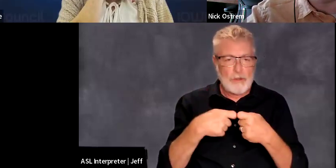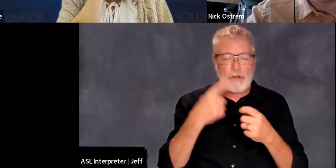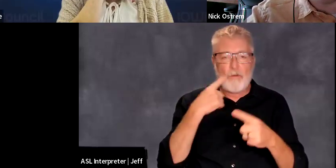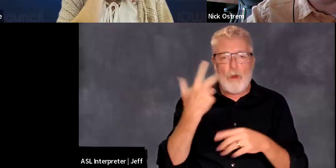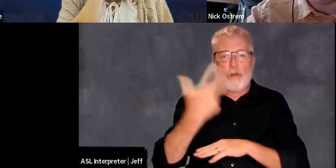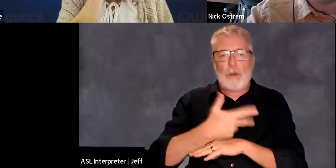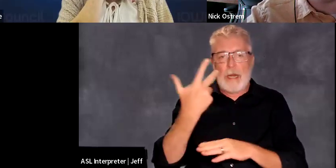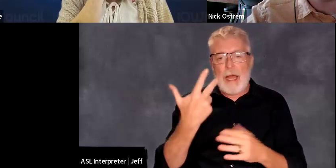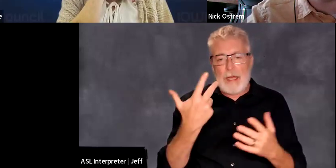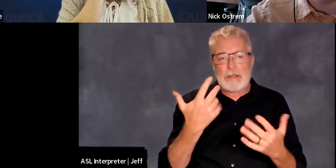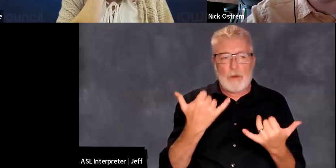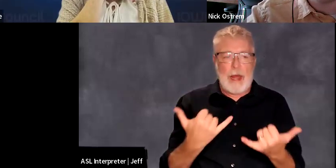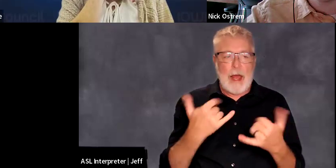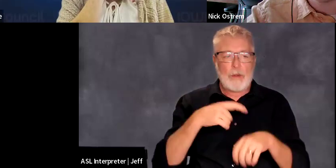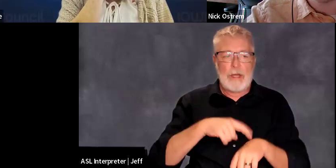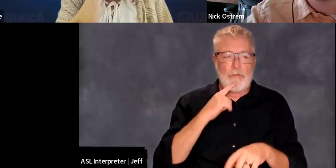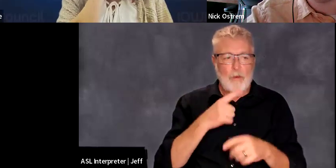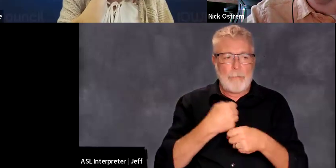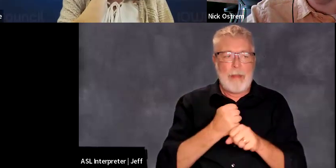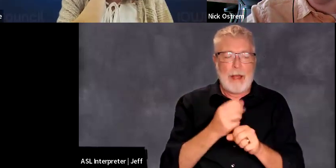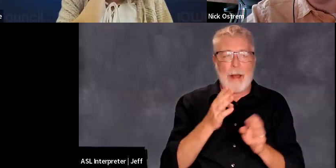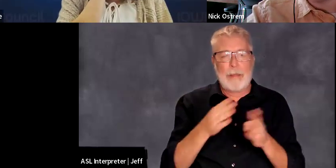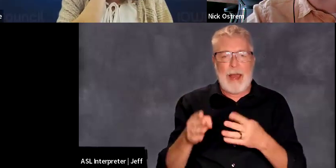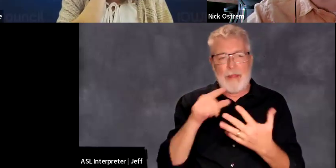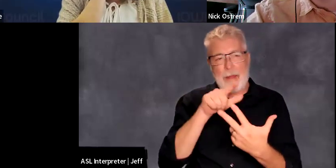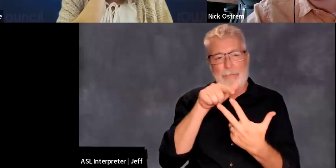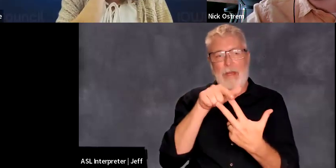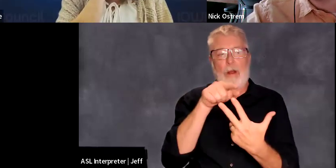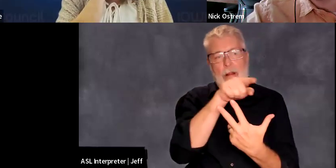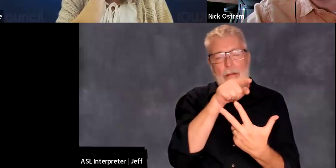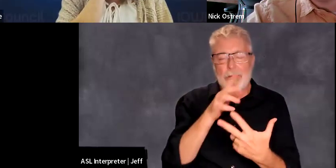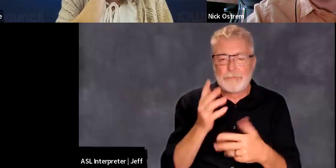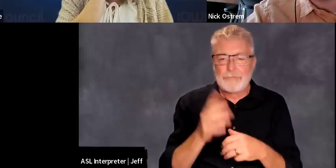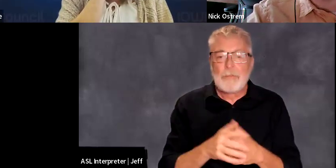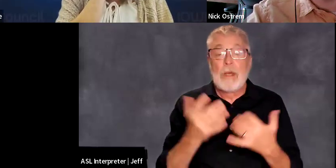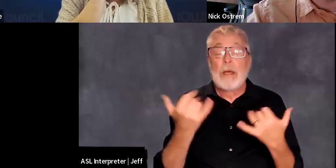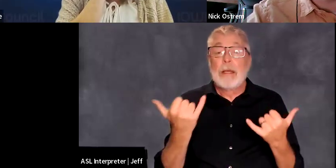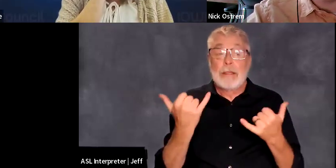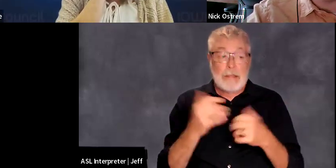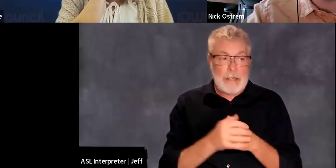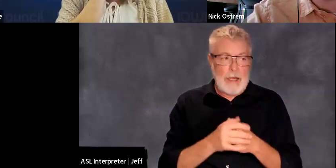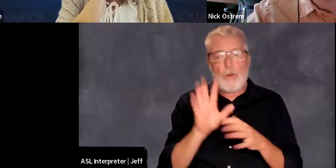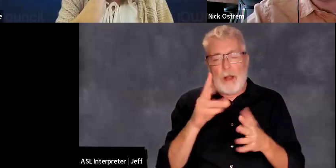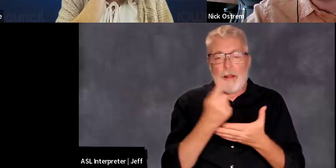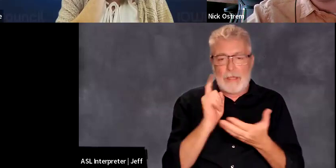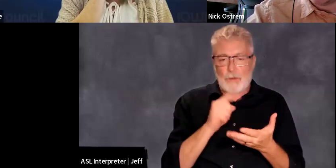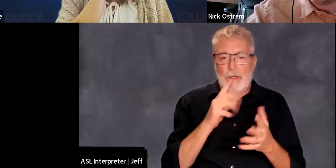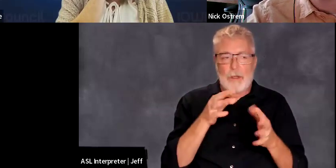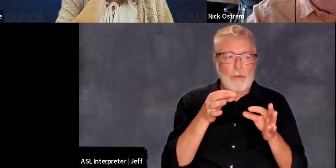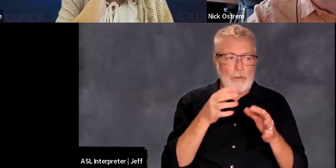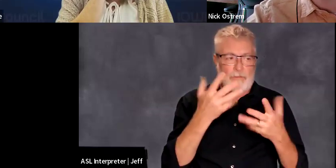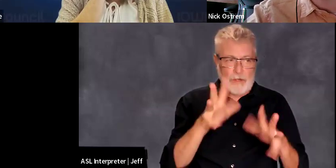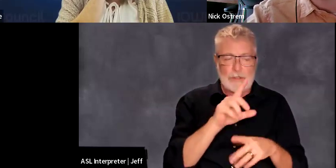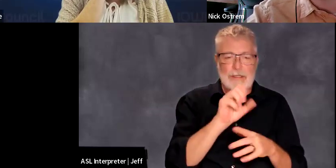solidly in that make a plan section now. So today, we last week we went through steps one and steps